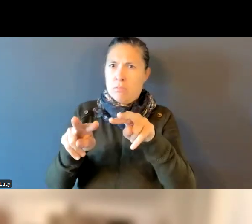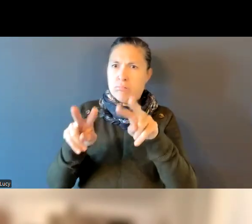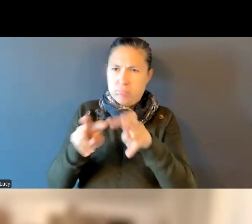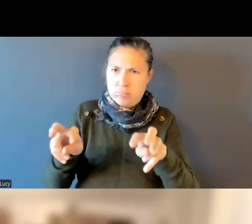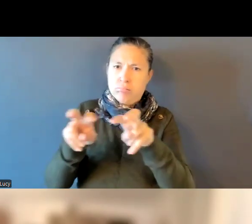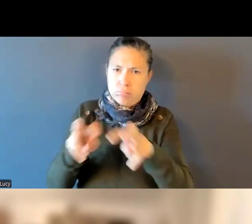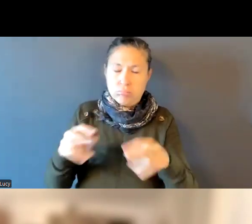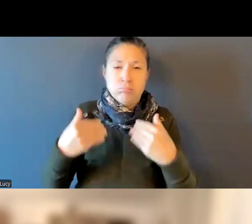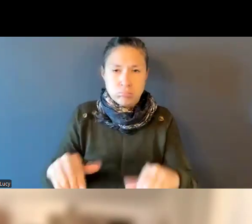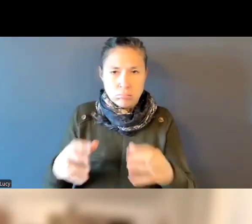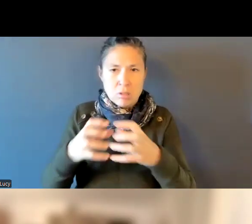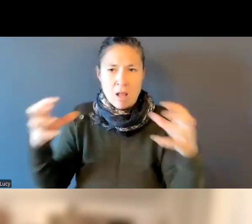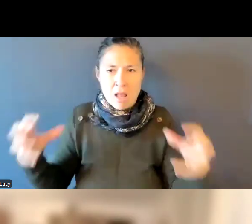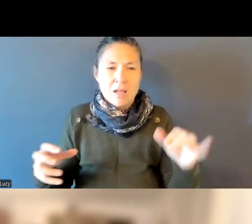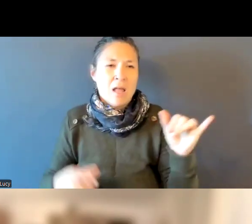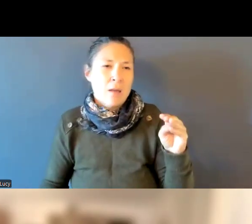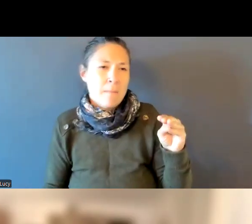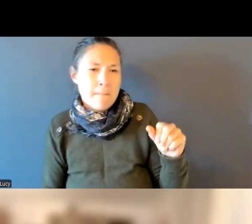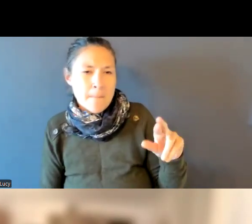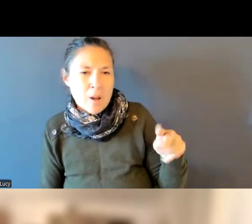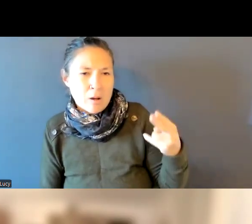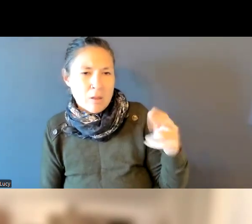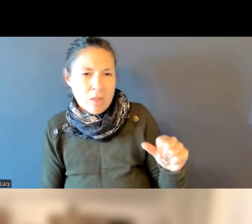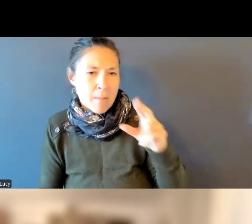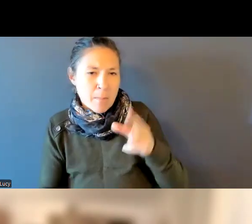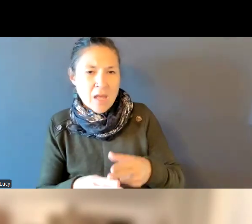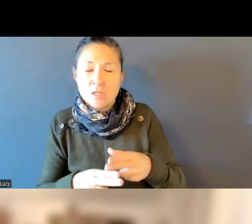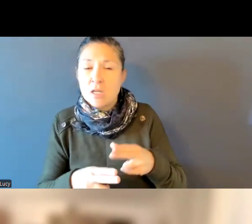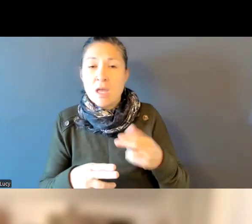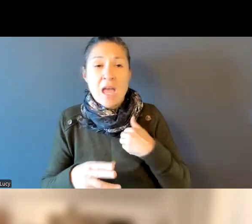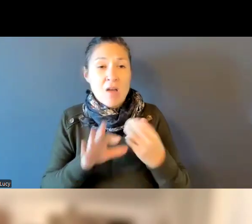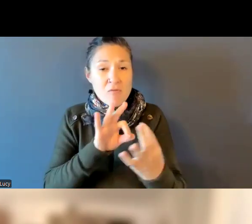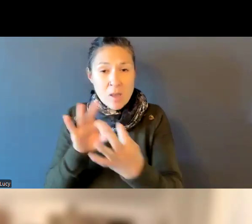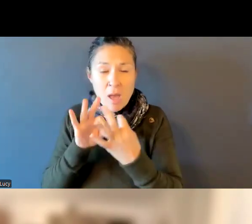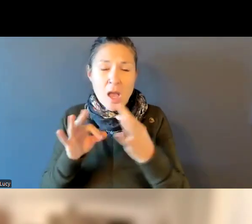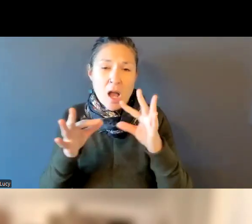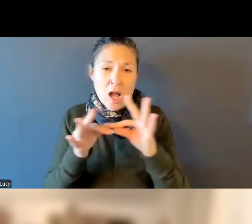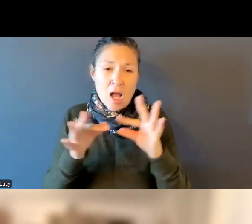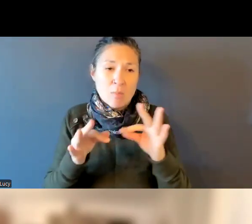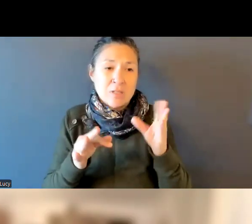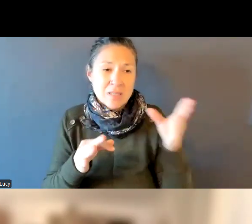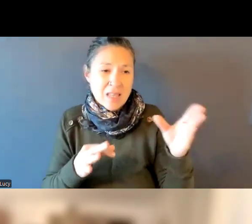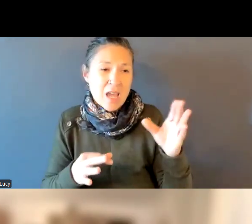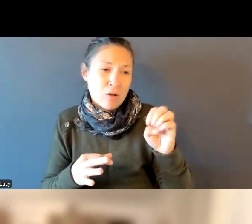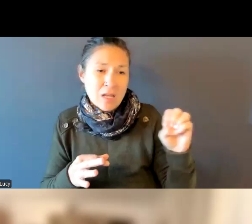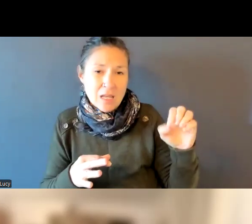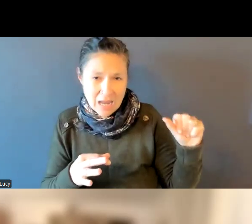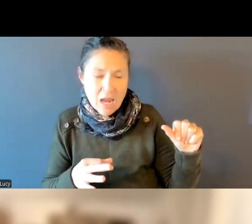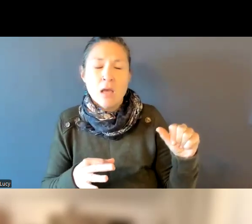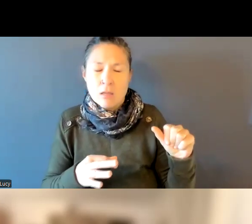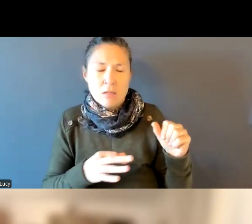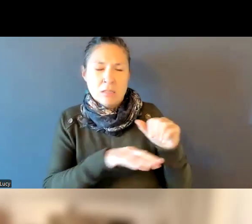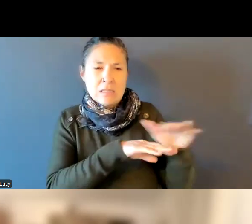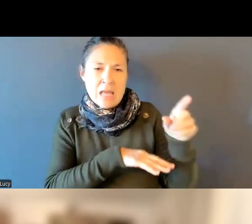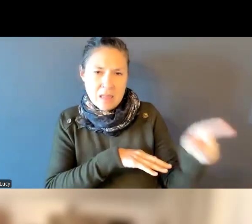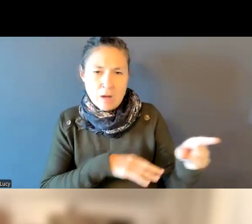said, we invite you to follow up with feedback and comments through the EA. And we will have